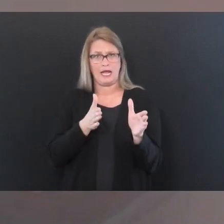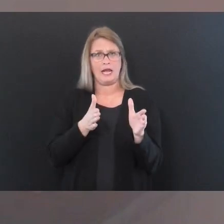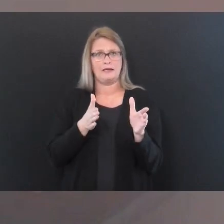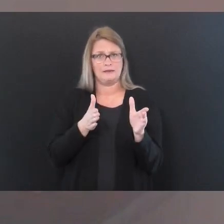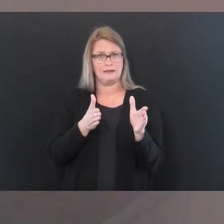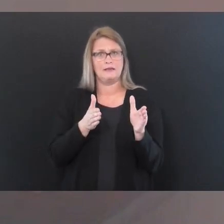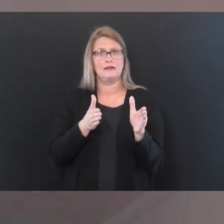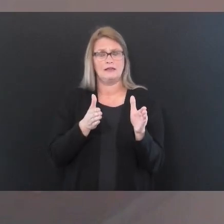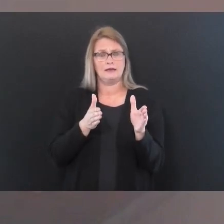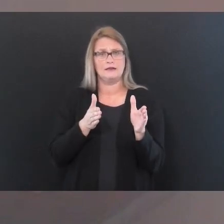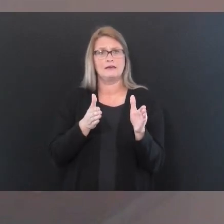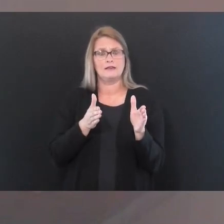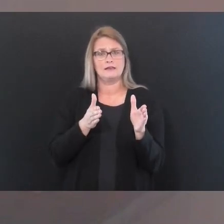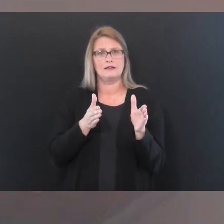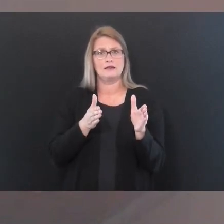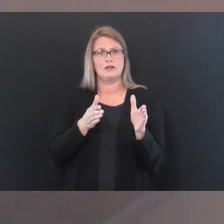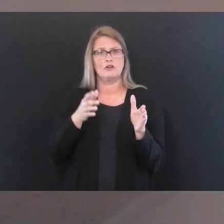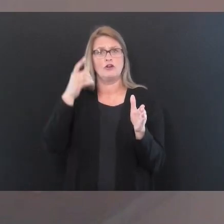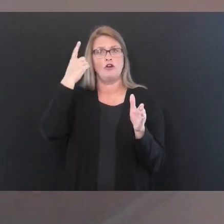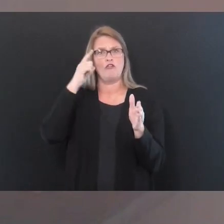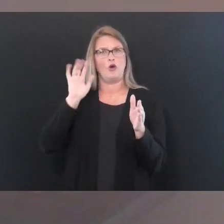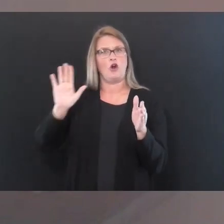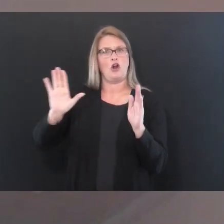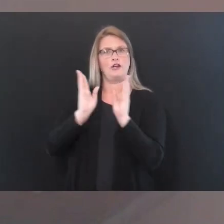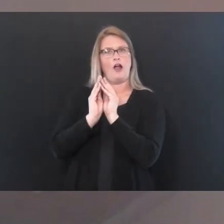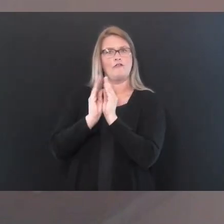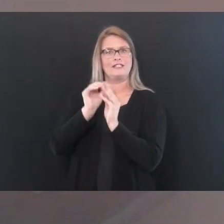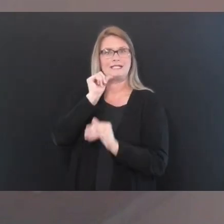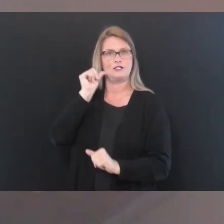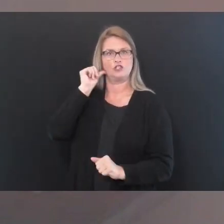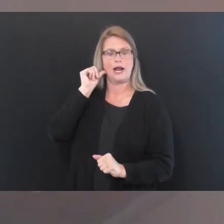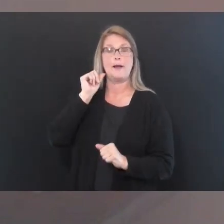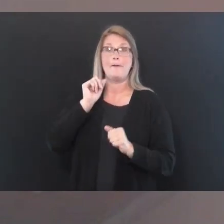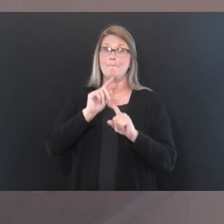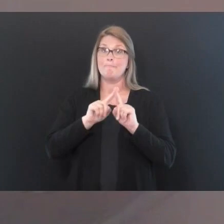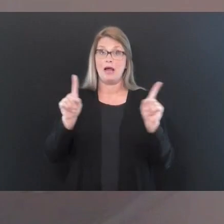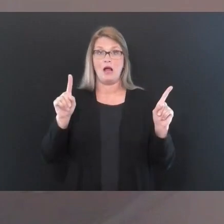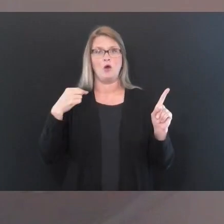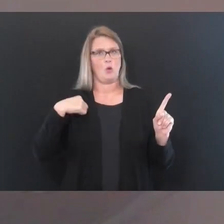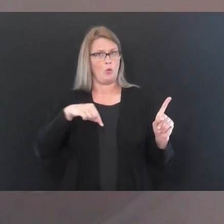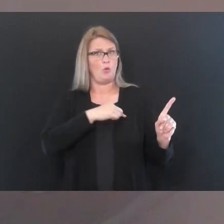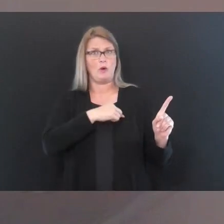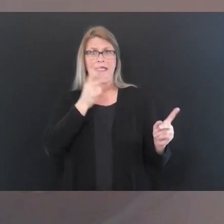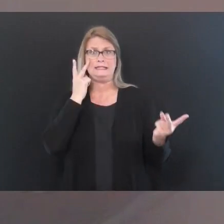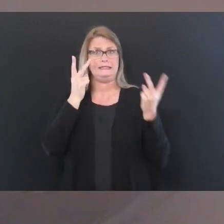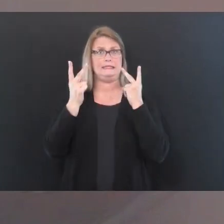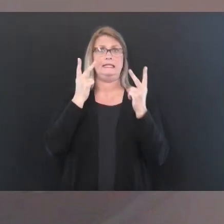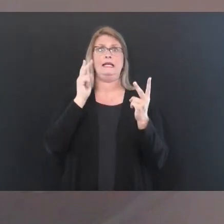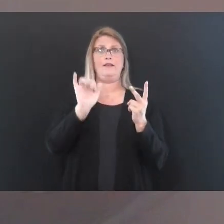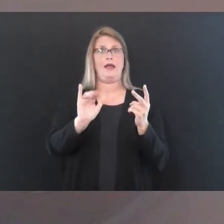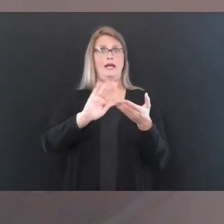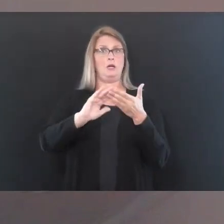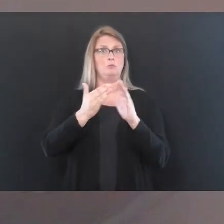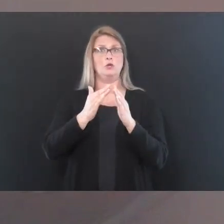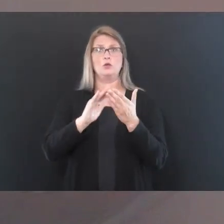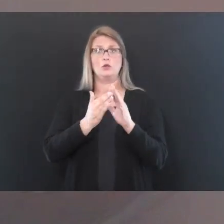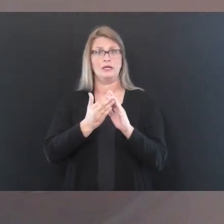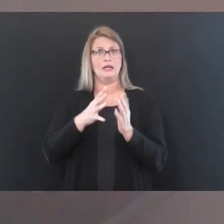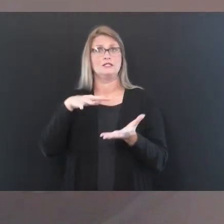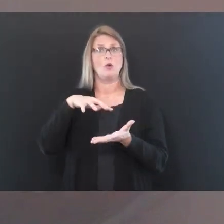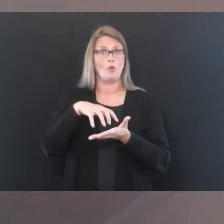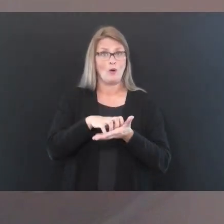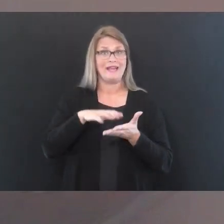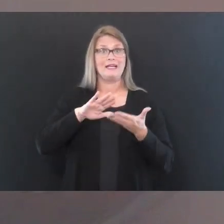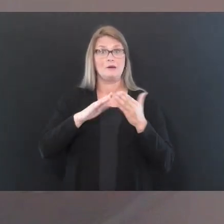the conference yesterday, but we definitely see the African American community as a vulnerable